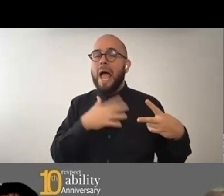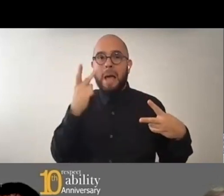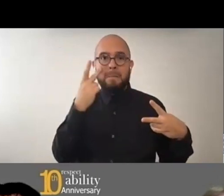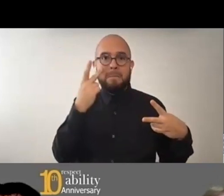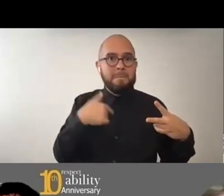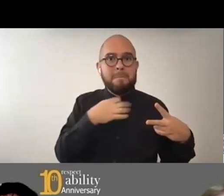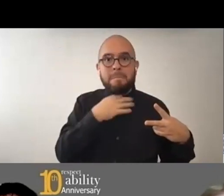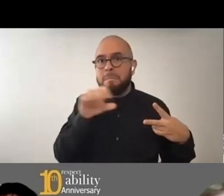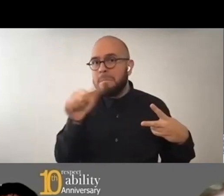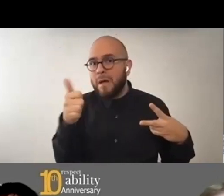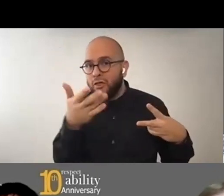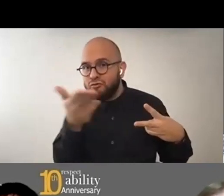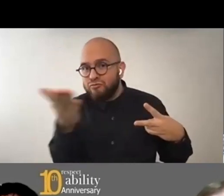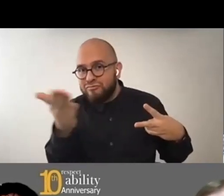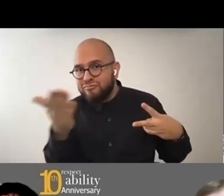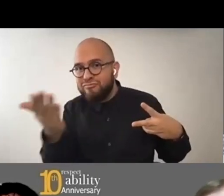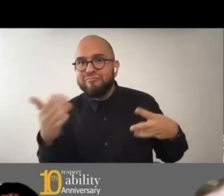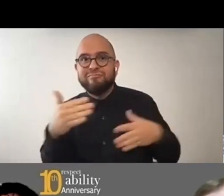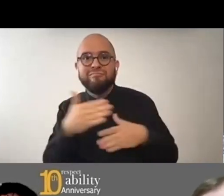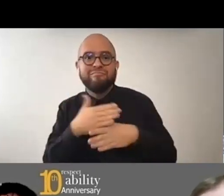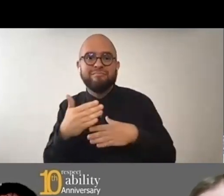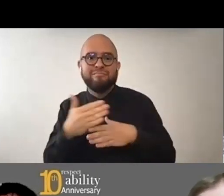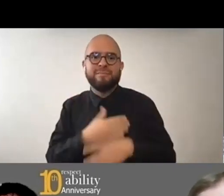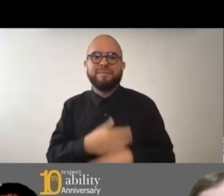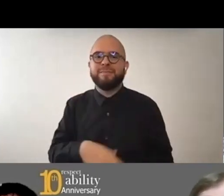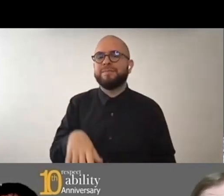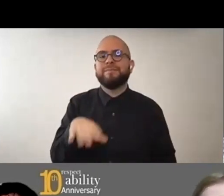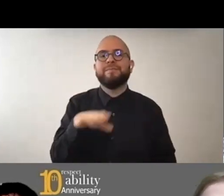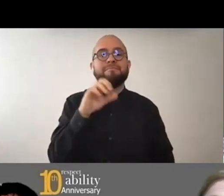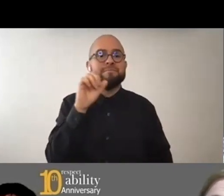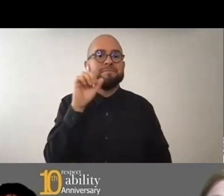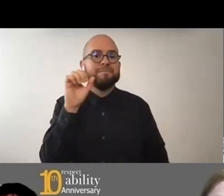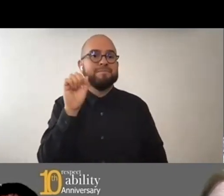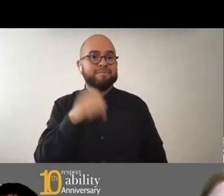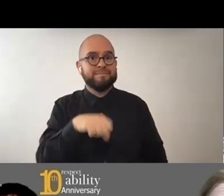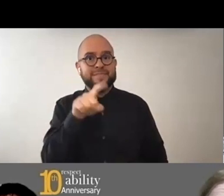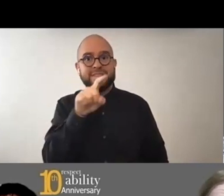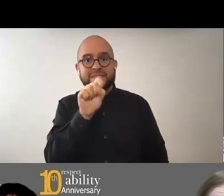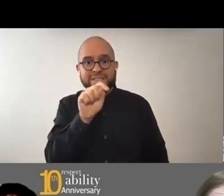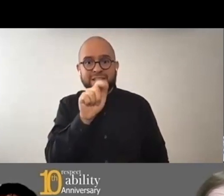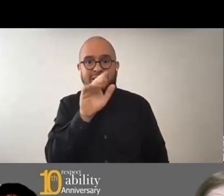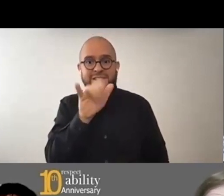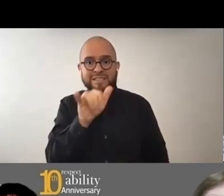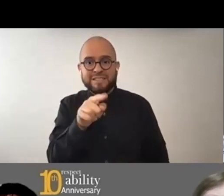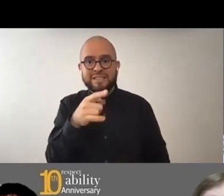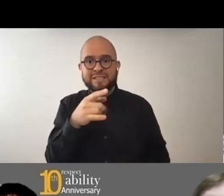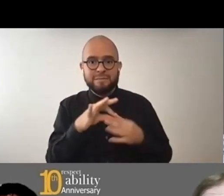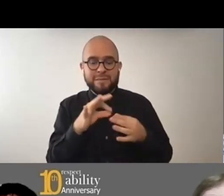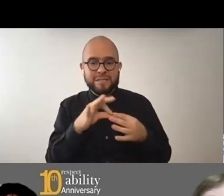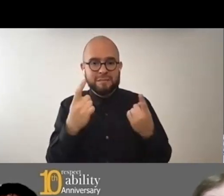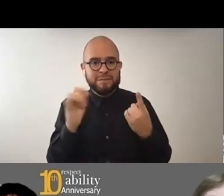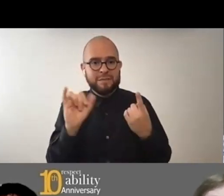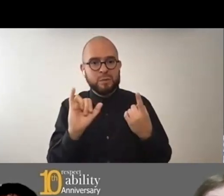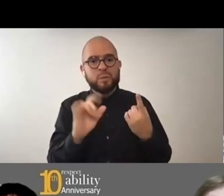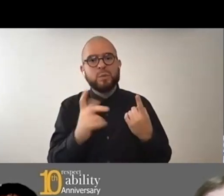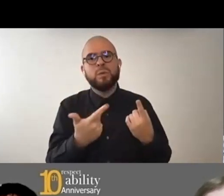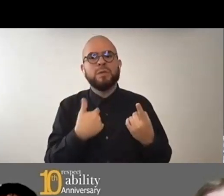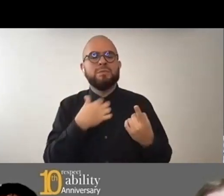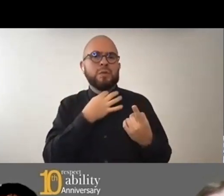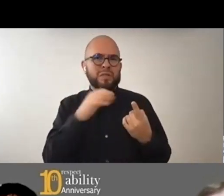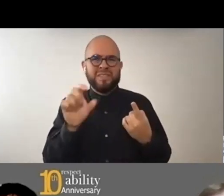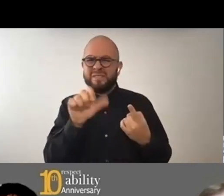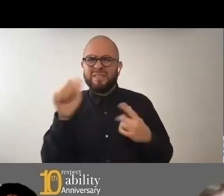chime in. Sounds good. Yeah. So Stacey, you mentioned a little bit about your own personal disability experience in beginning your career. What other challenges might